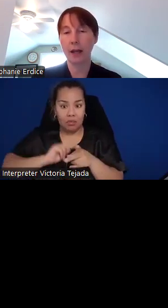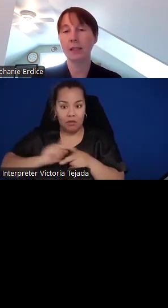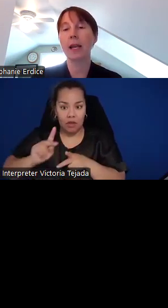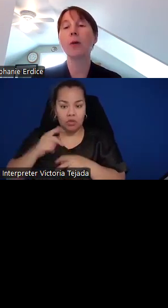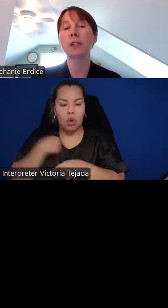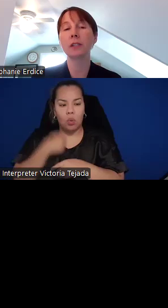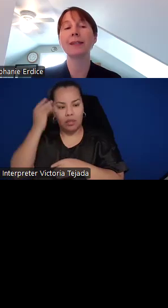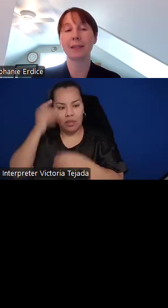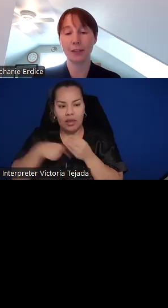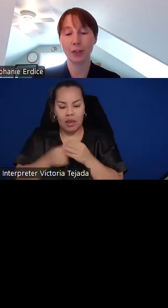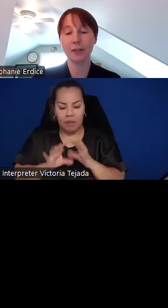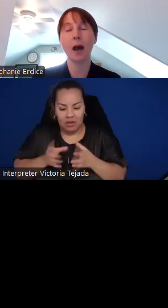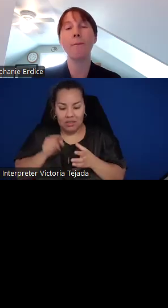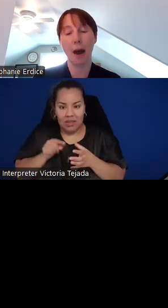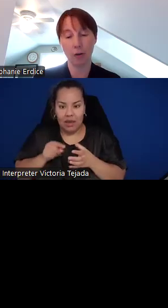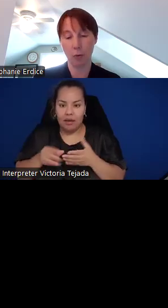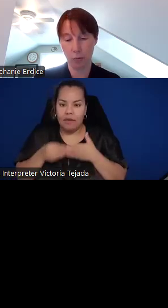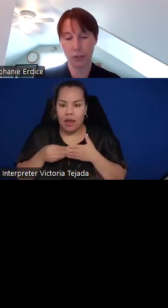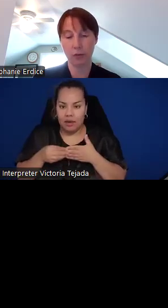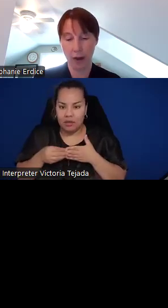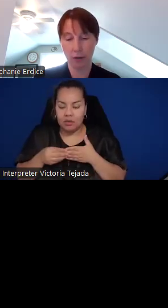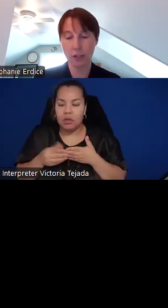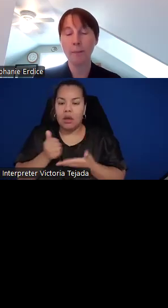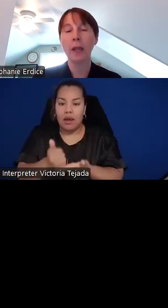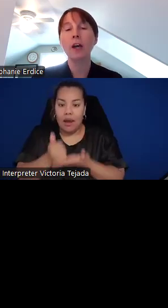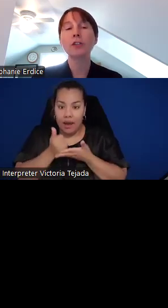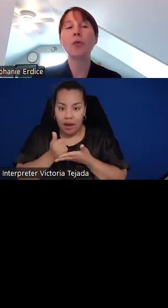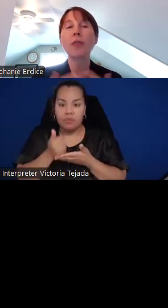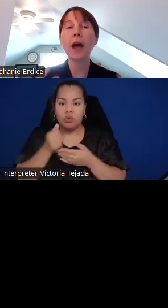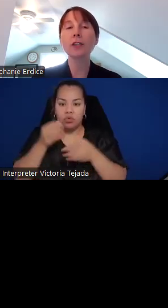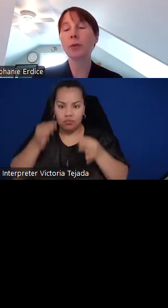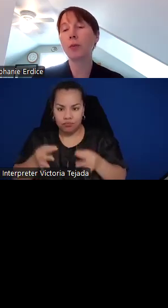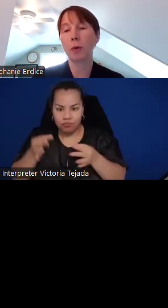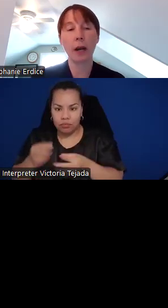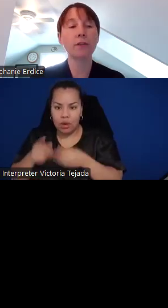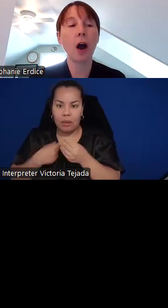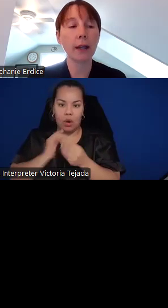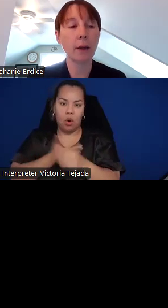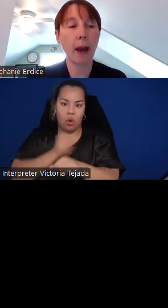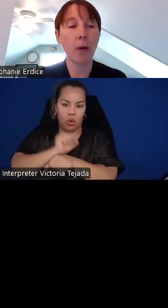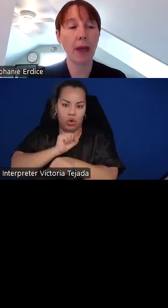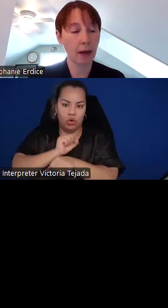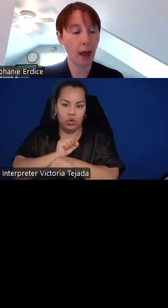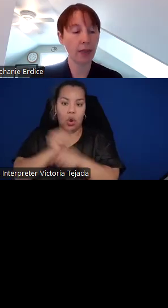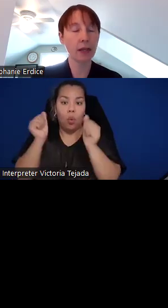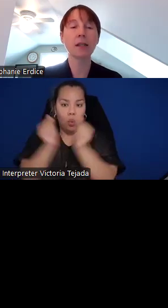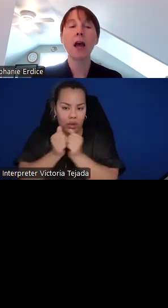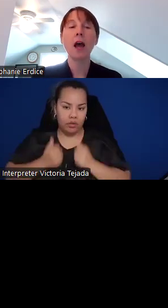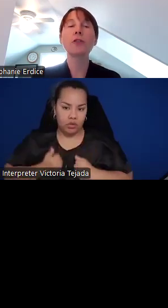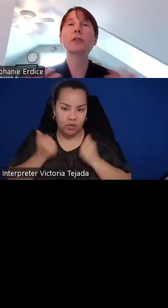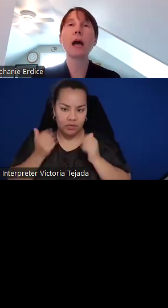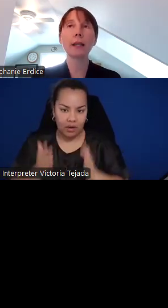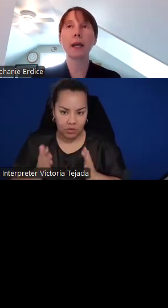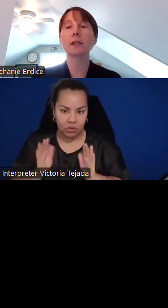of guidelines that helps us make decisions about our work with survivors. So that's really what we're kind of talking about with